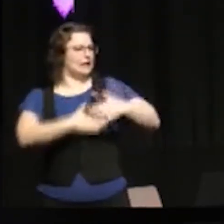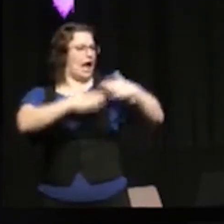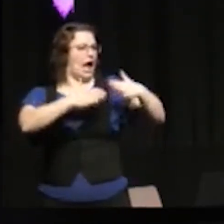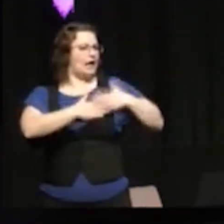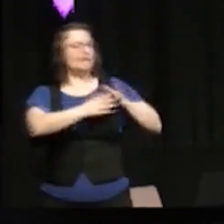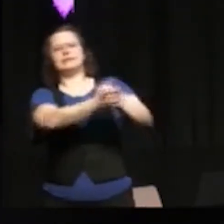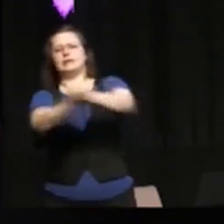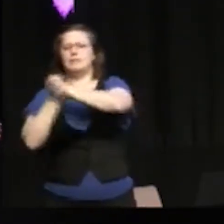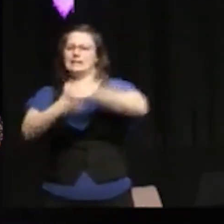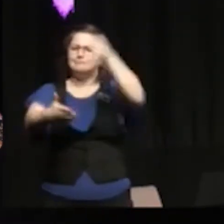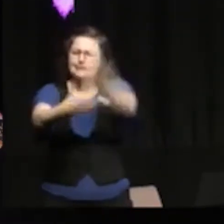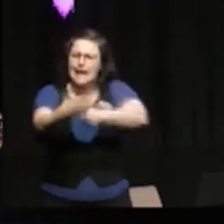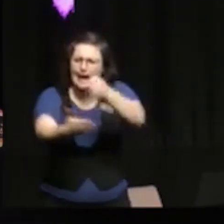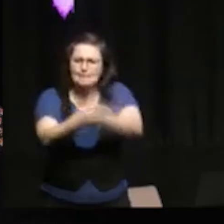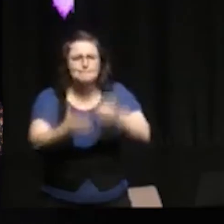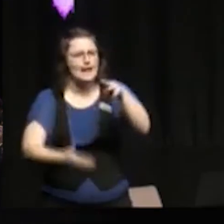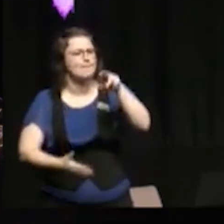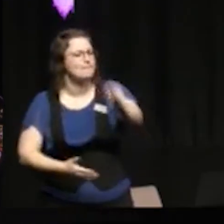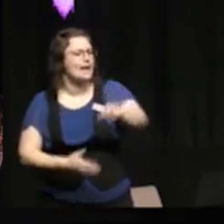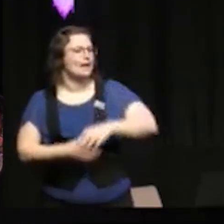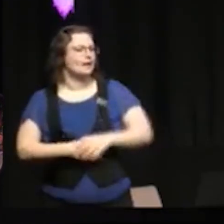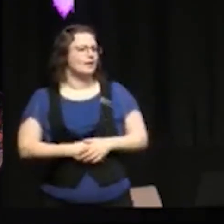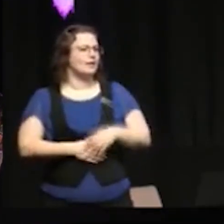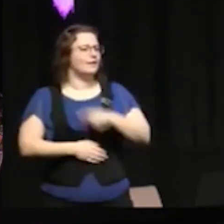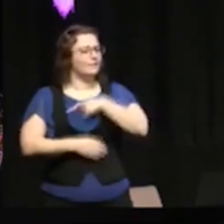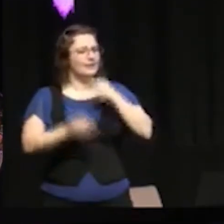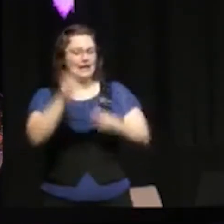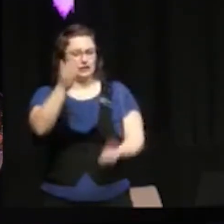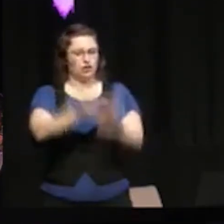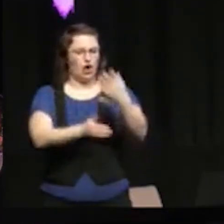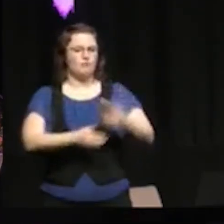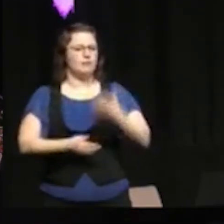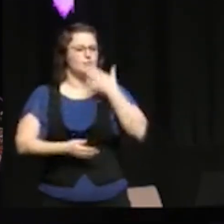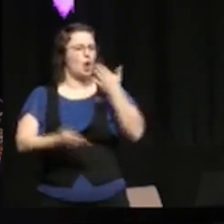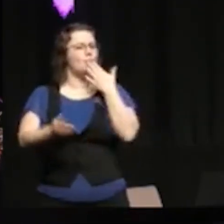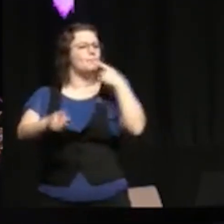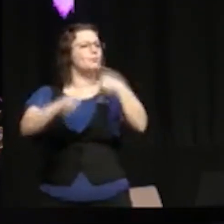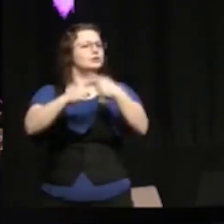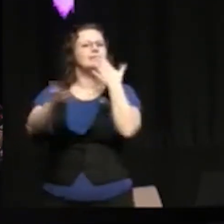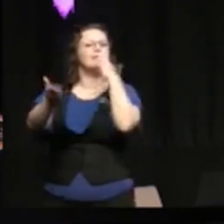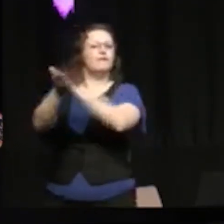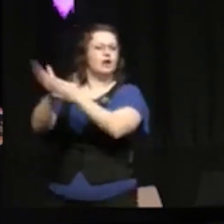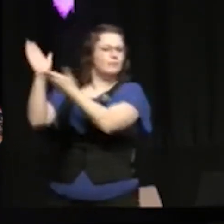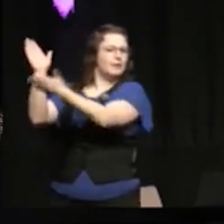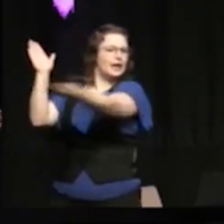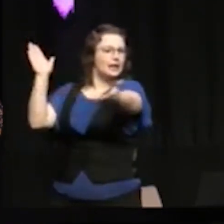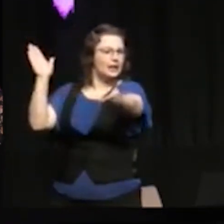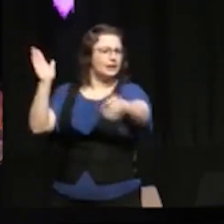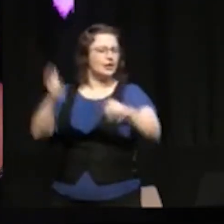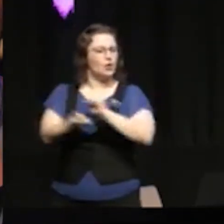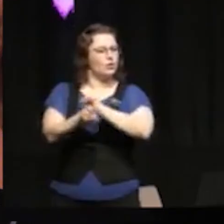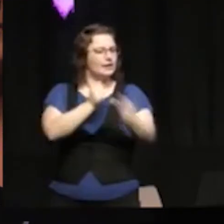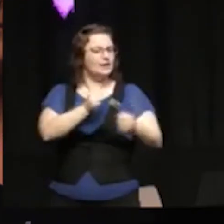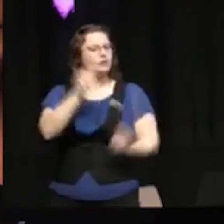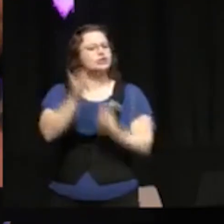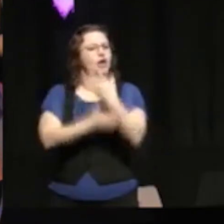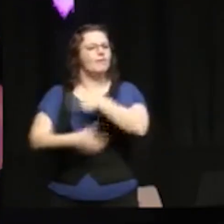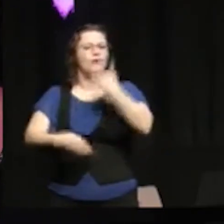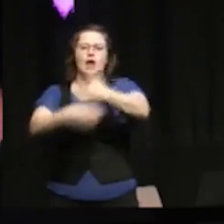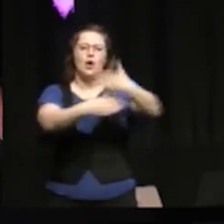we all are to be ambassadors of love and together fights for the human rights. We can create a positive